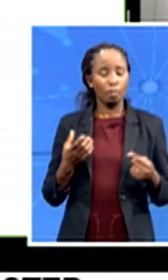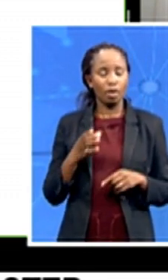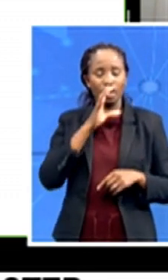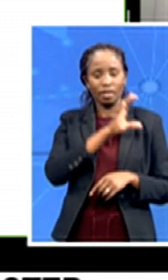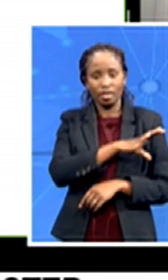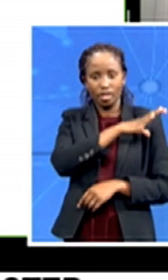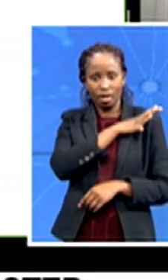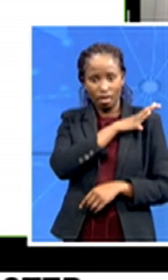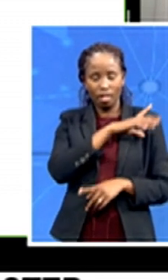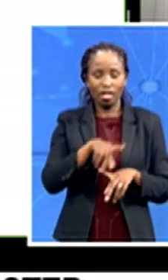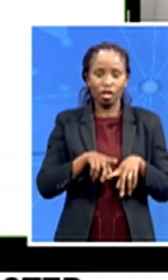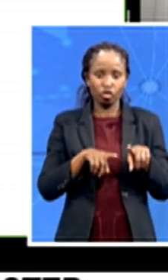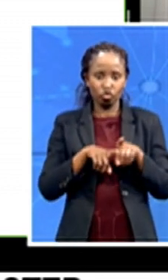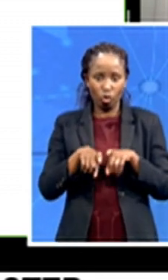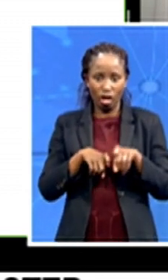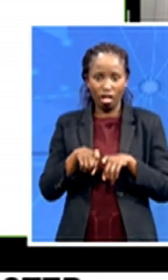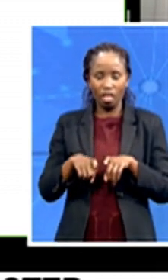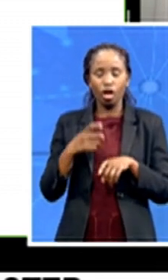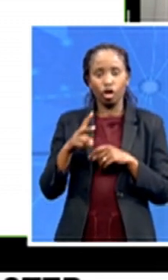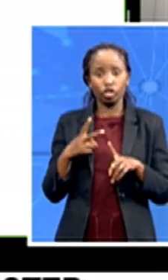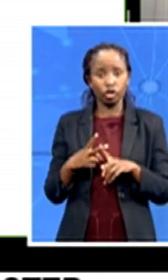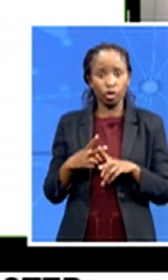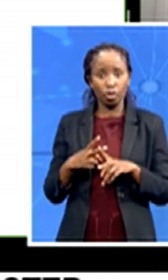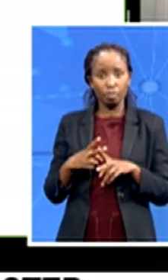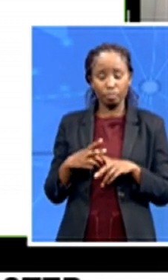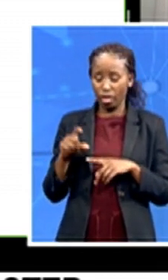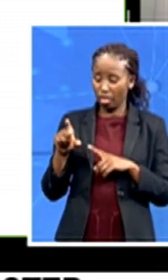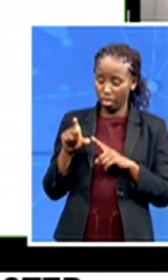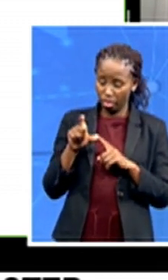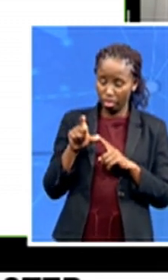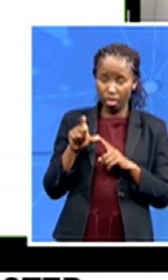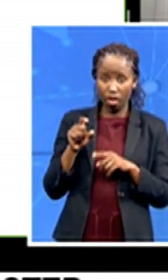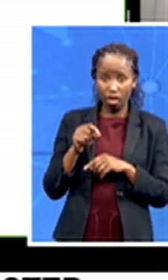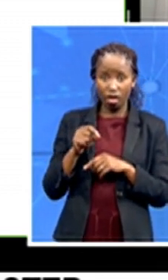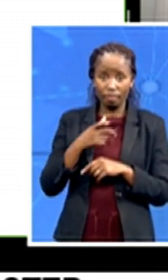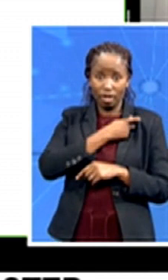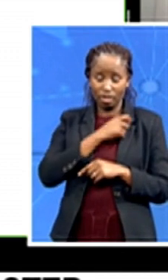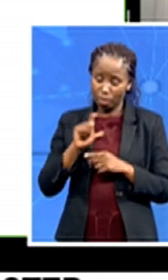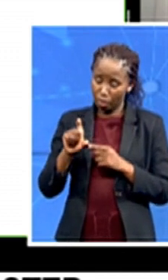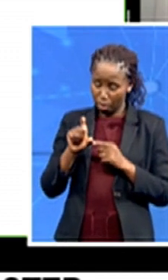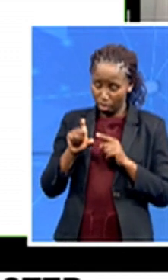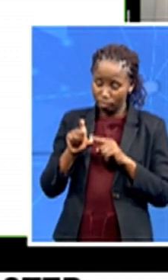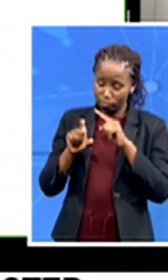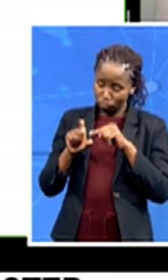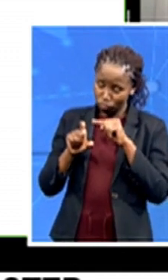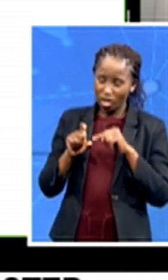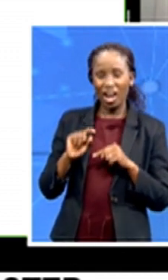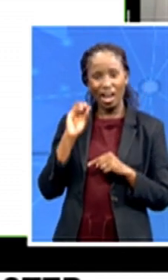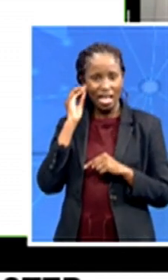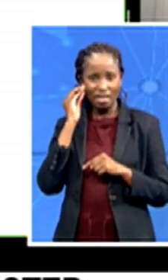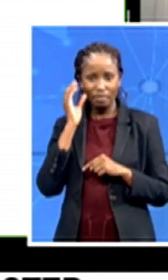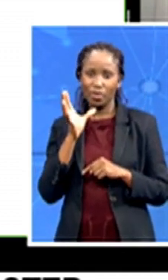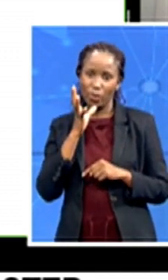product information. You also determine whether there is a biological plausibility that this event could